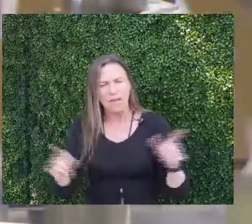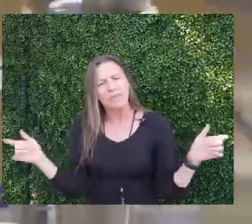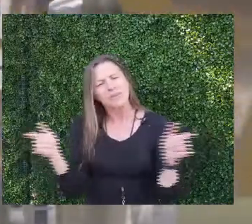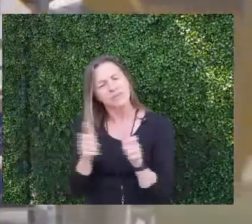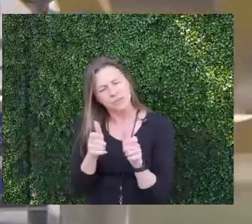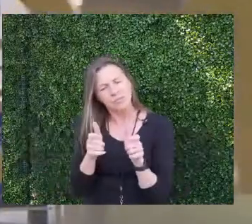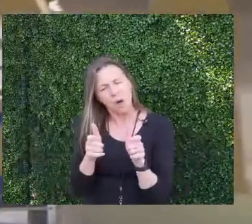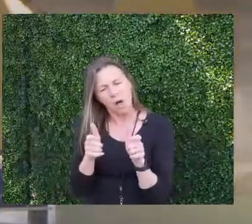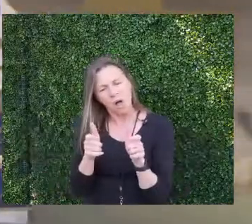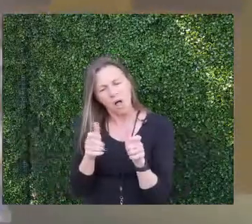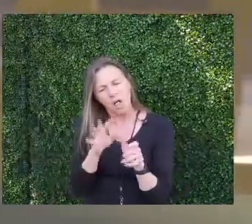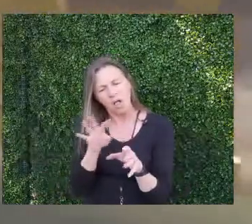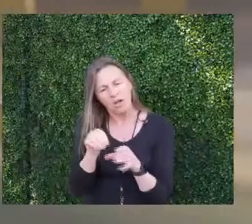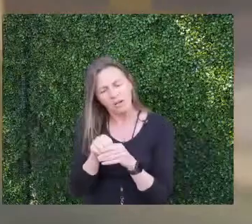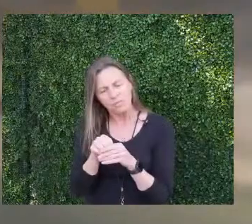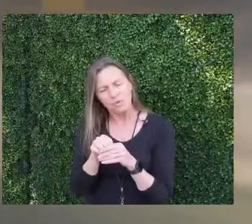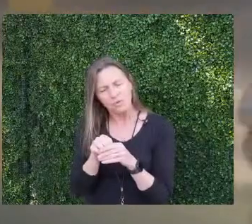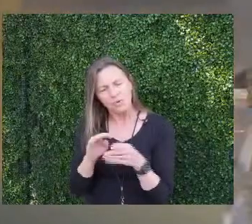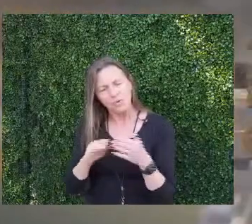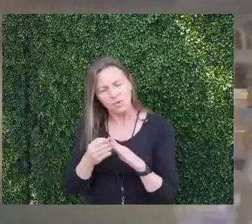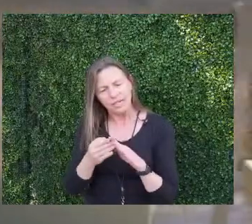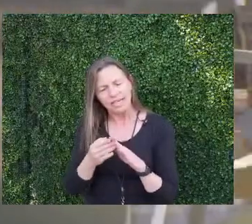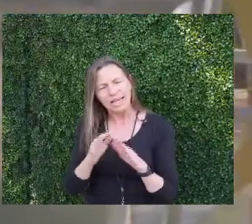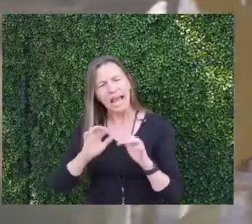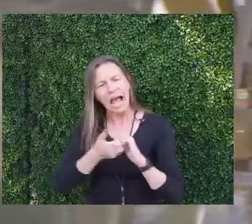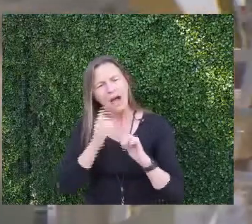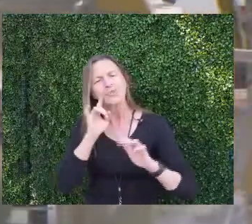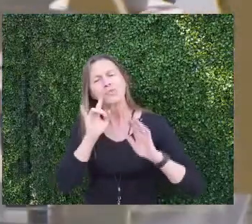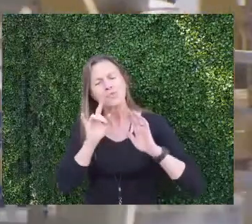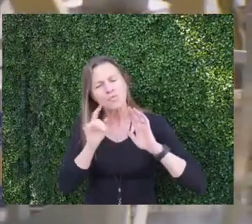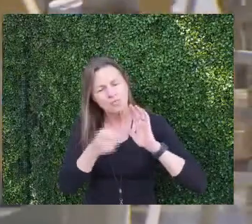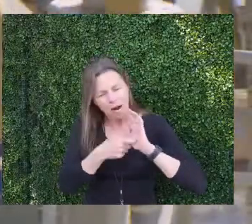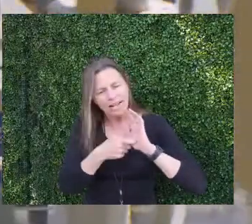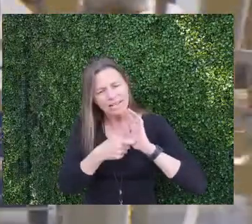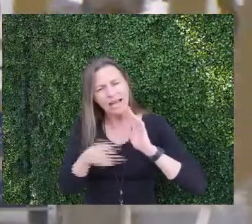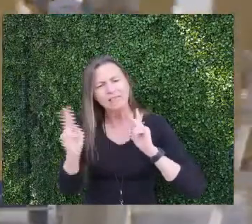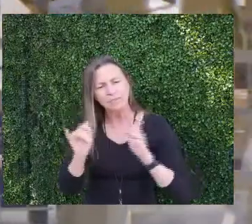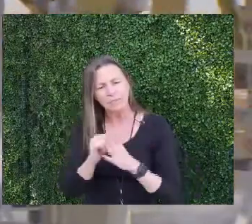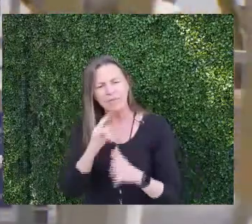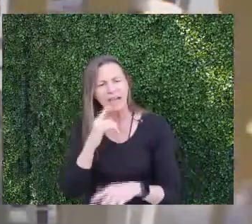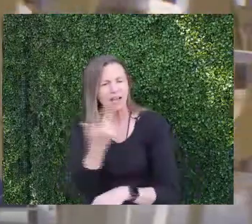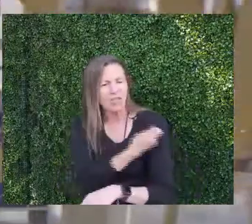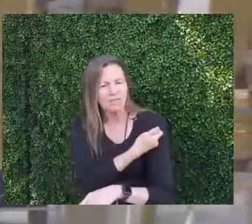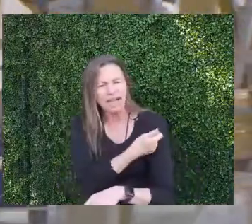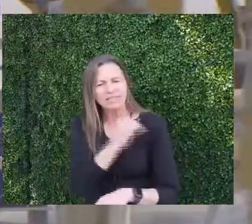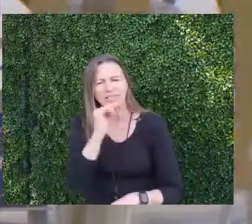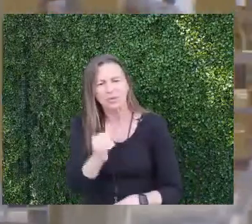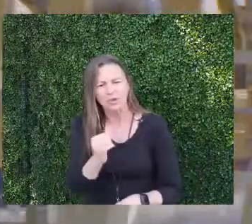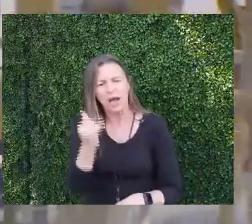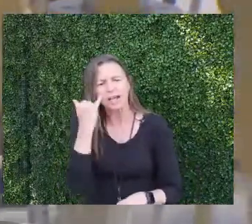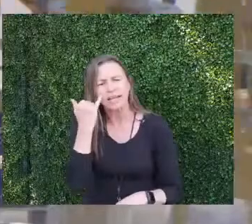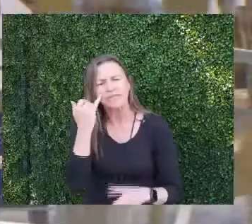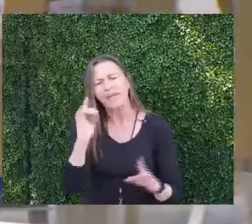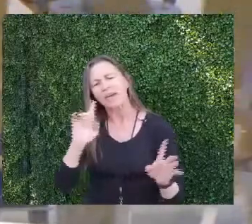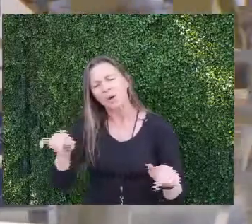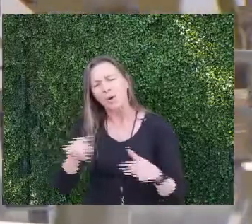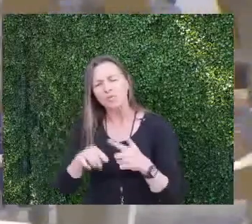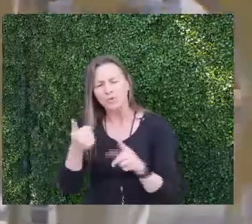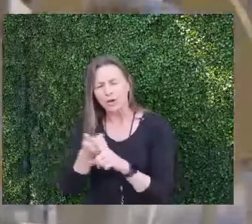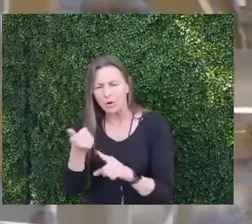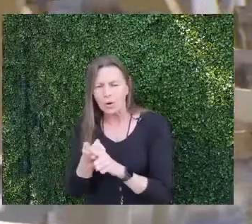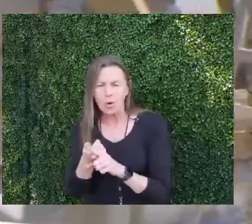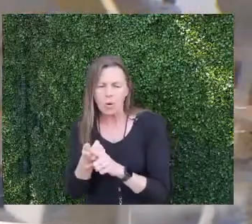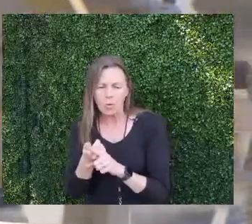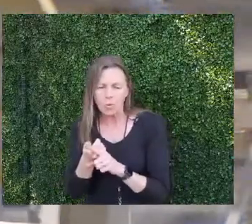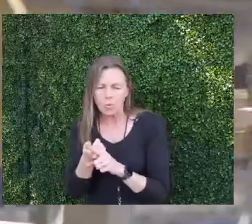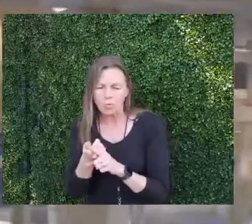going to be concerned about how to recognize the people who get the vaccine or not if they go to their own restaurant or playground. Do you have